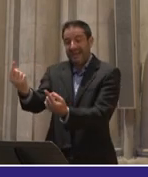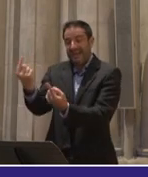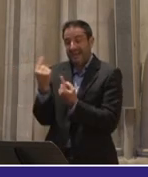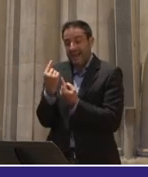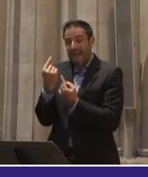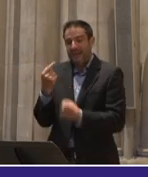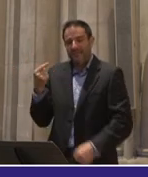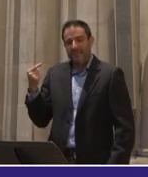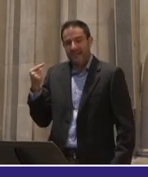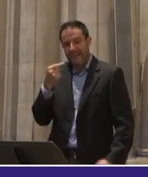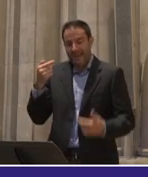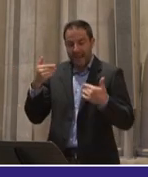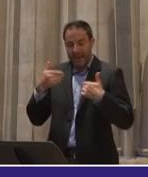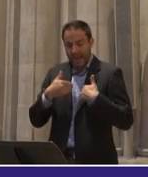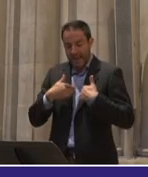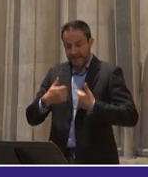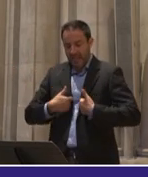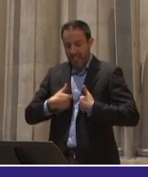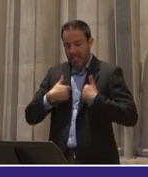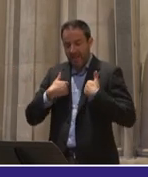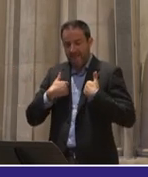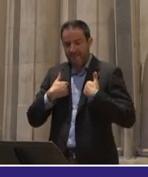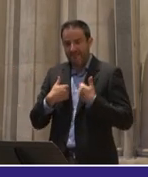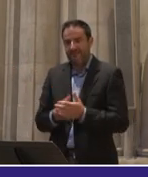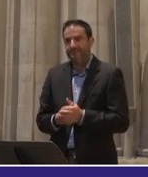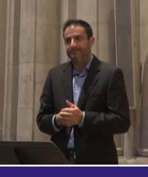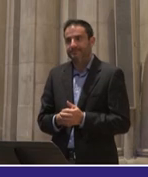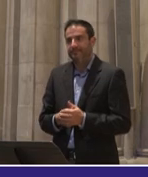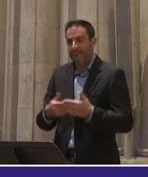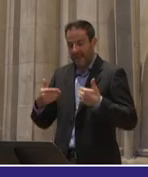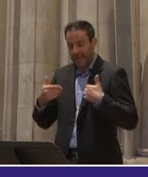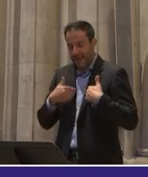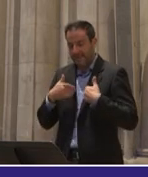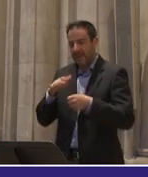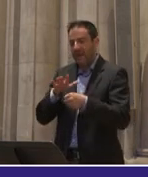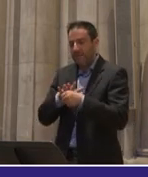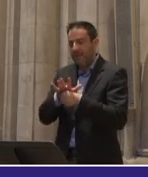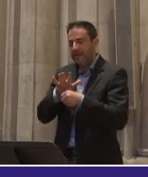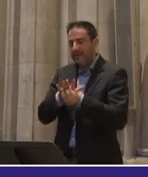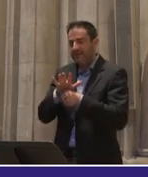that life and have it in abundance.